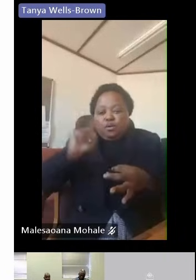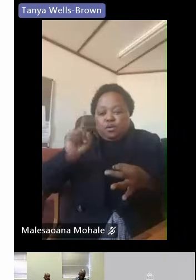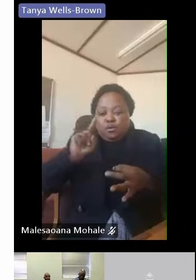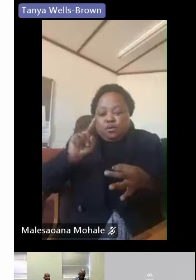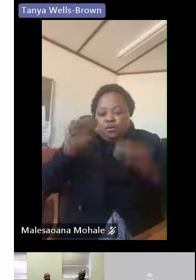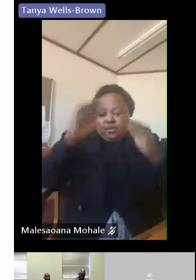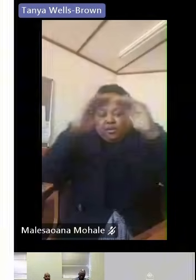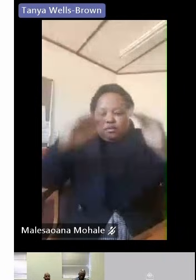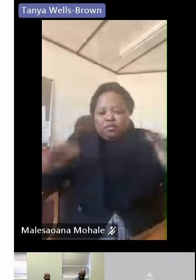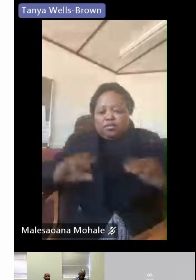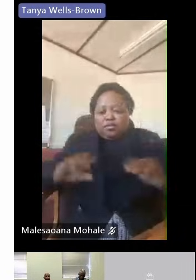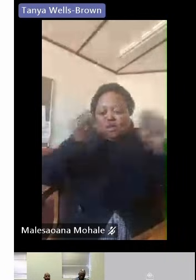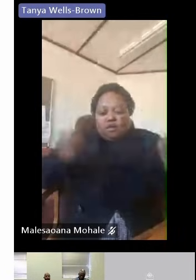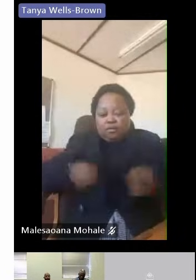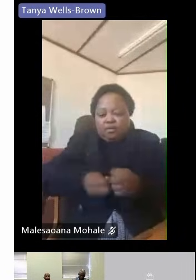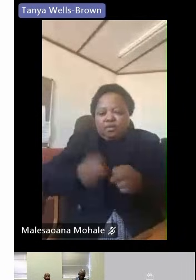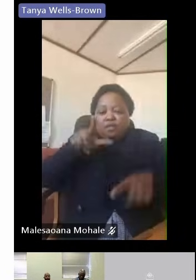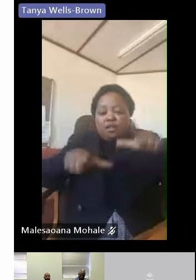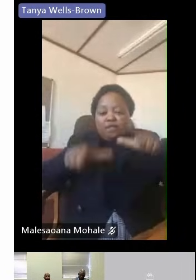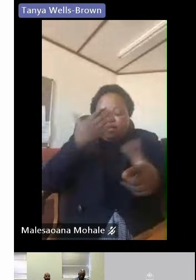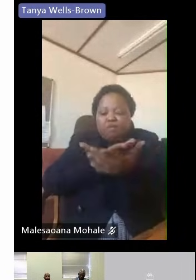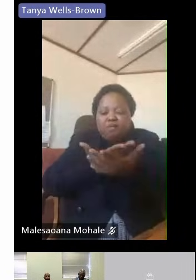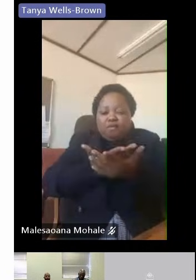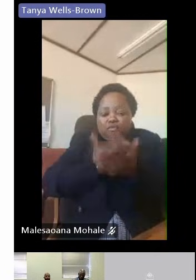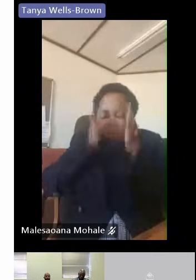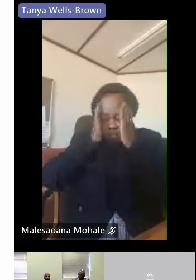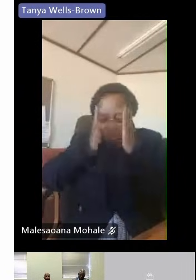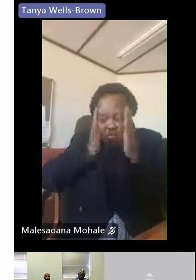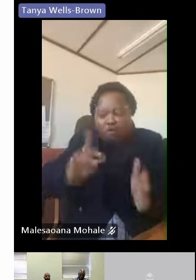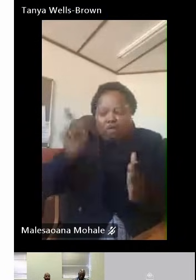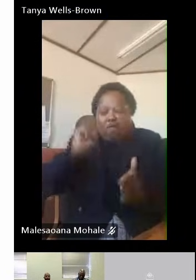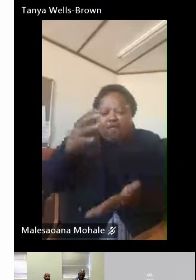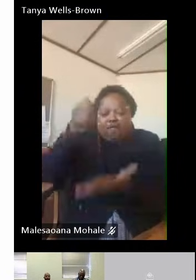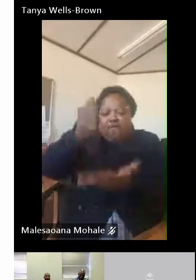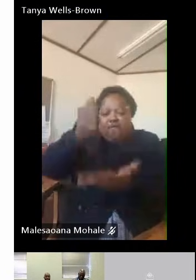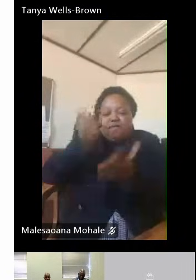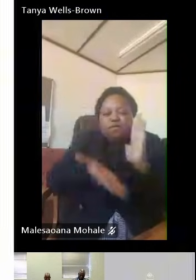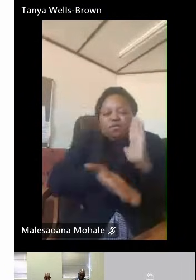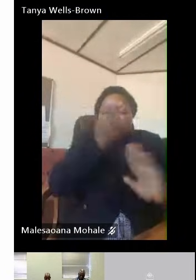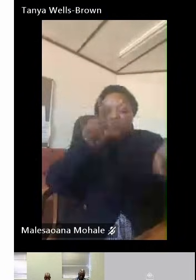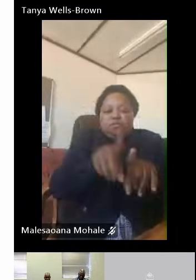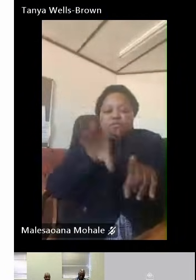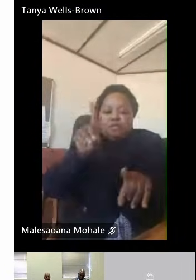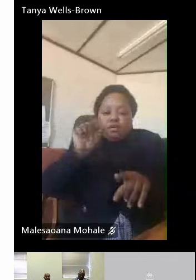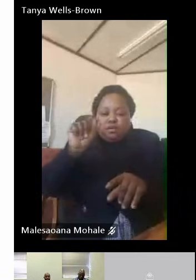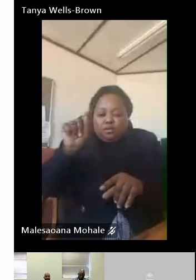at fundraising, referral management, training and data.